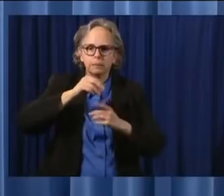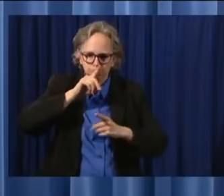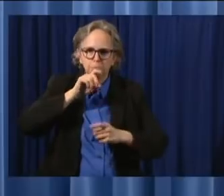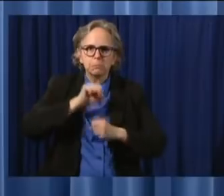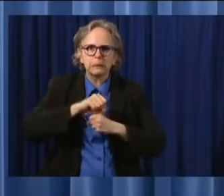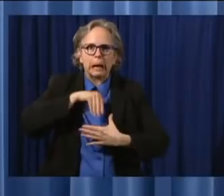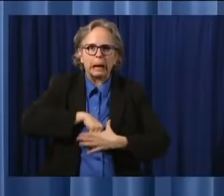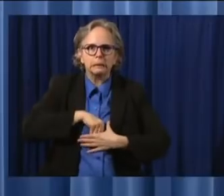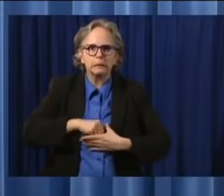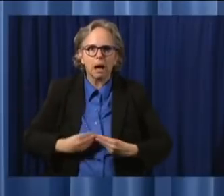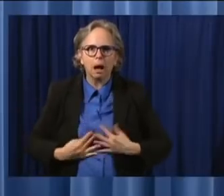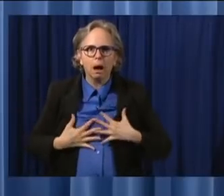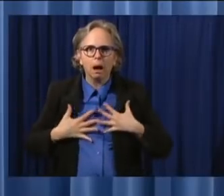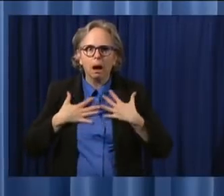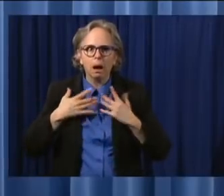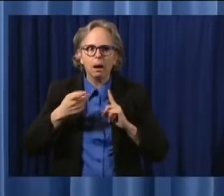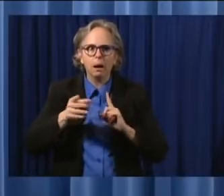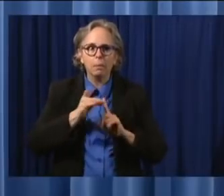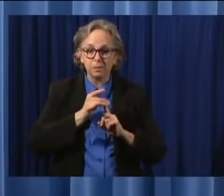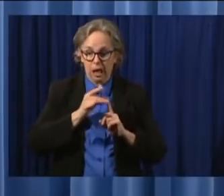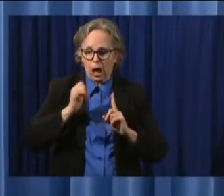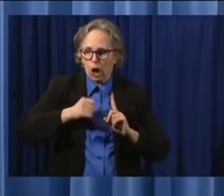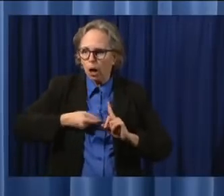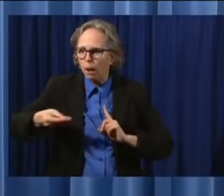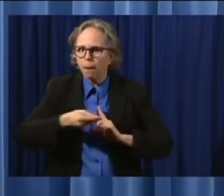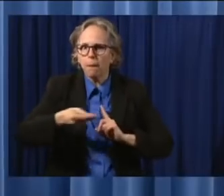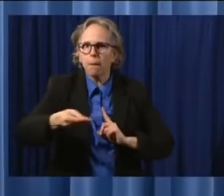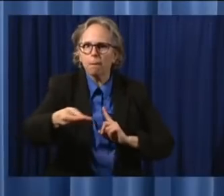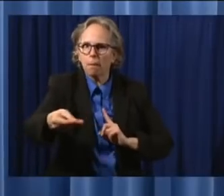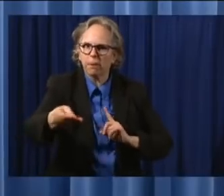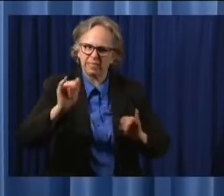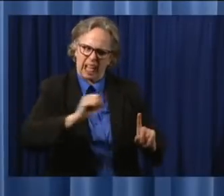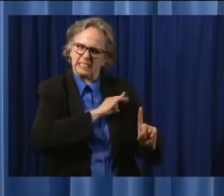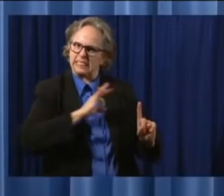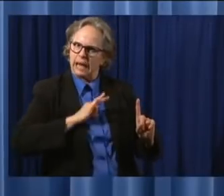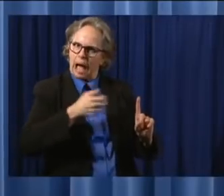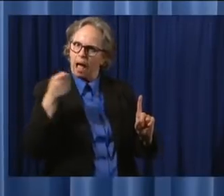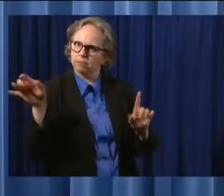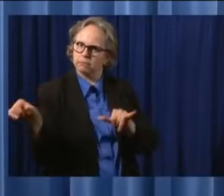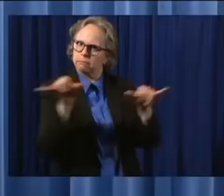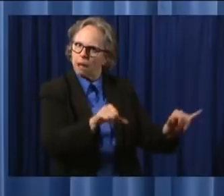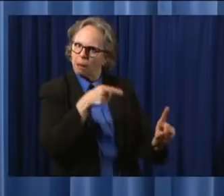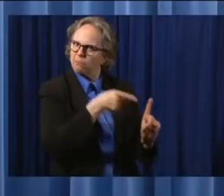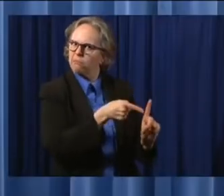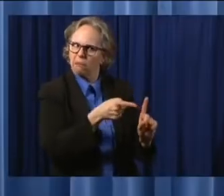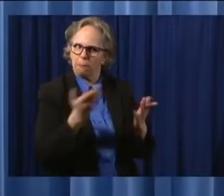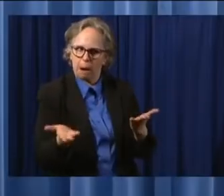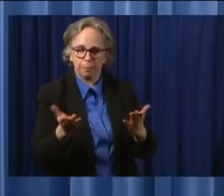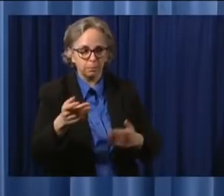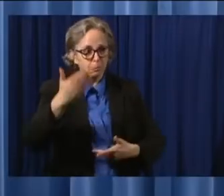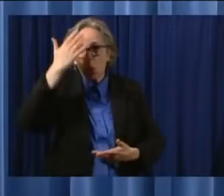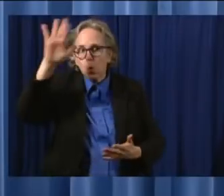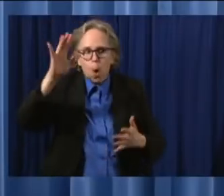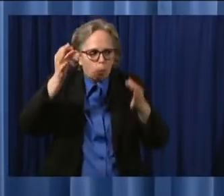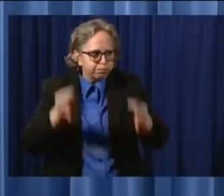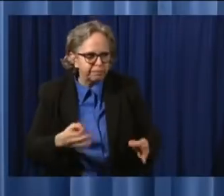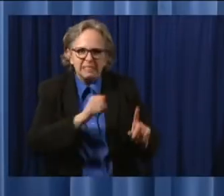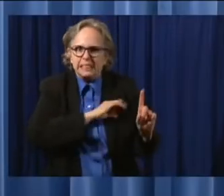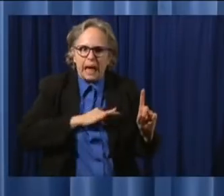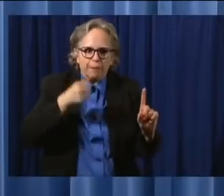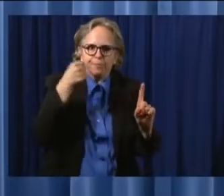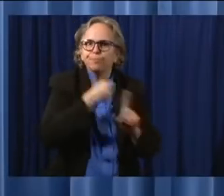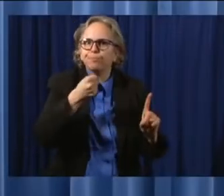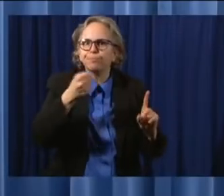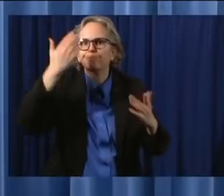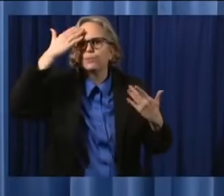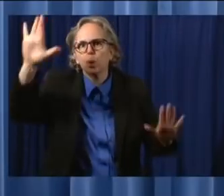contagious, and yet they have no symptoms. And so that is why, one of the